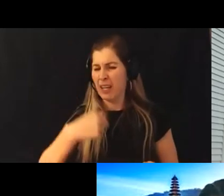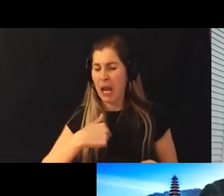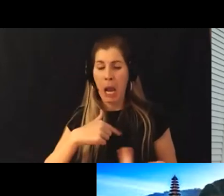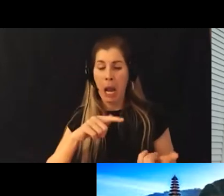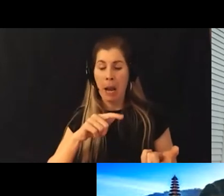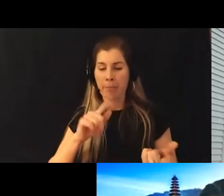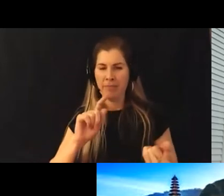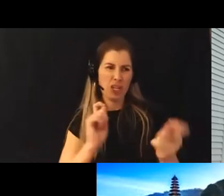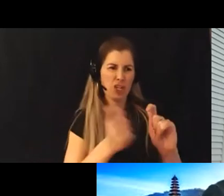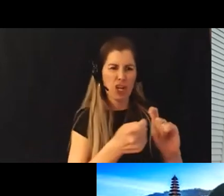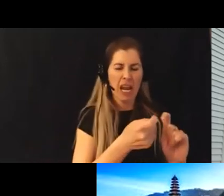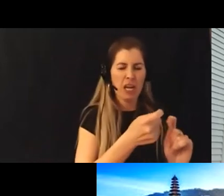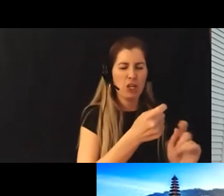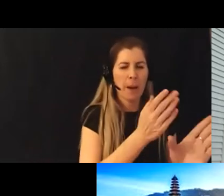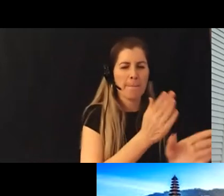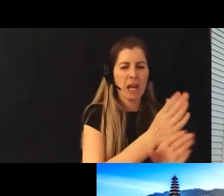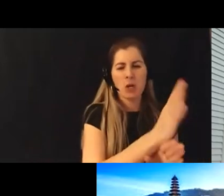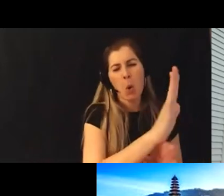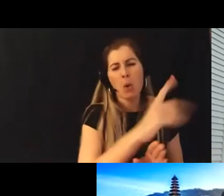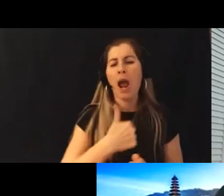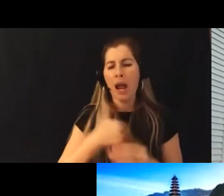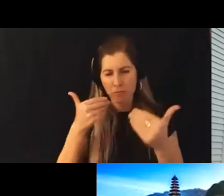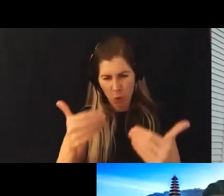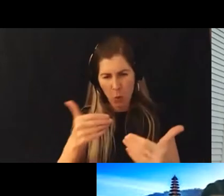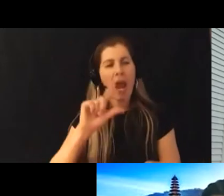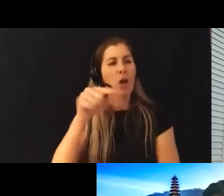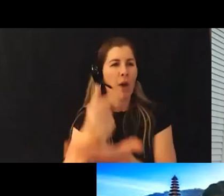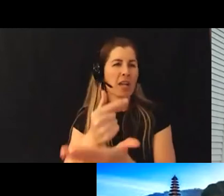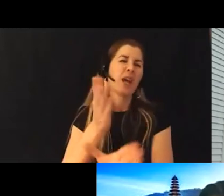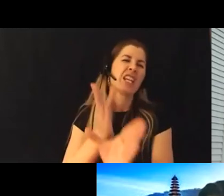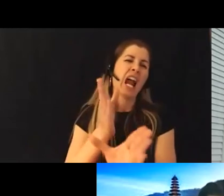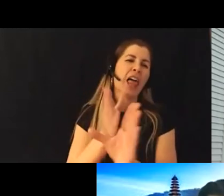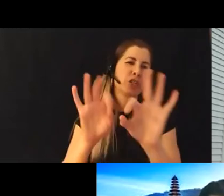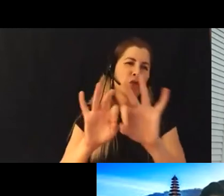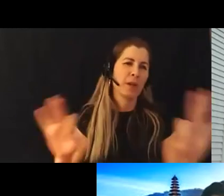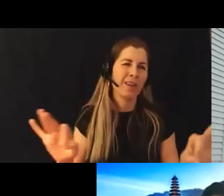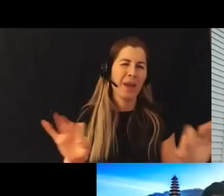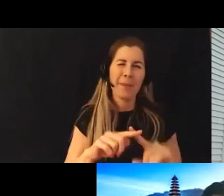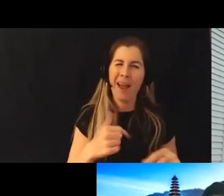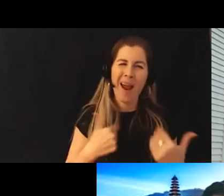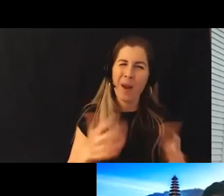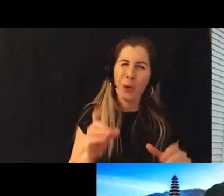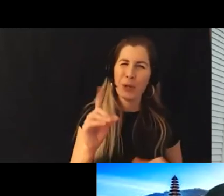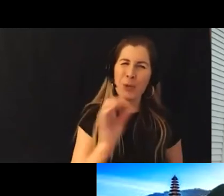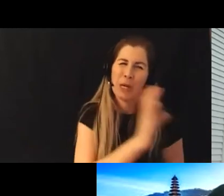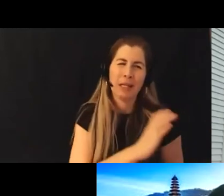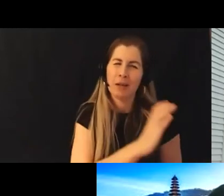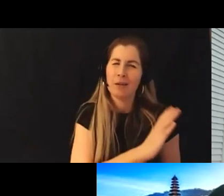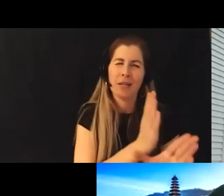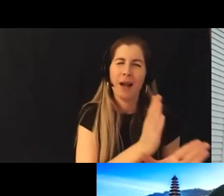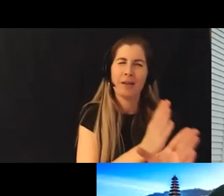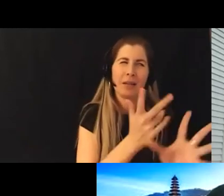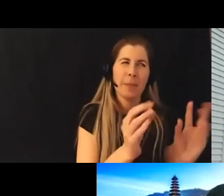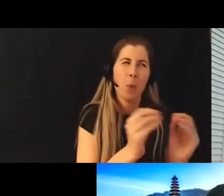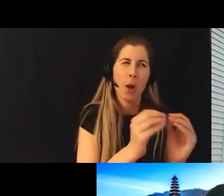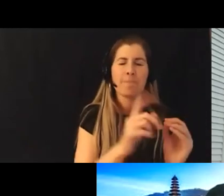major. So I went ahead and graduated with a degree in psychology, knowing I didn't want to practice clinical psychology anymore at all. So I went and